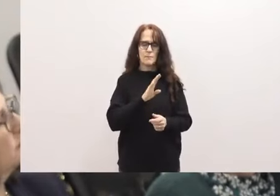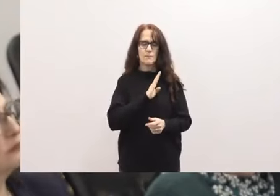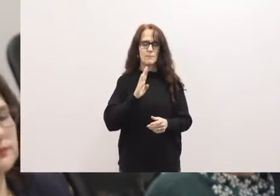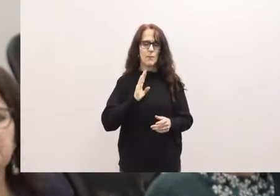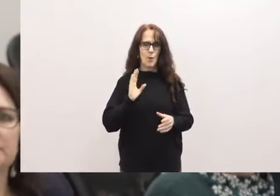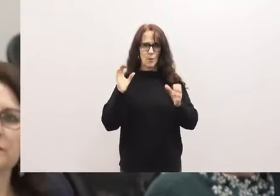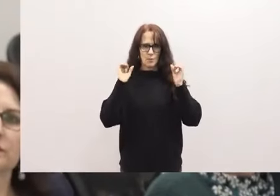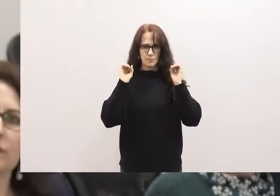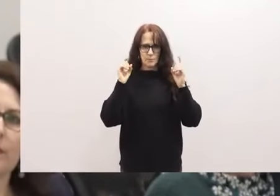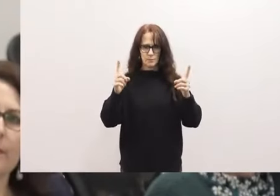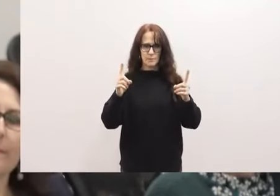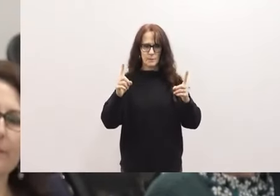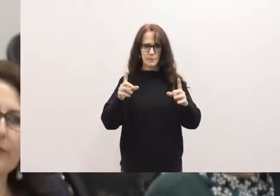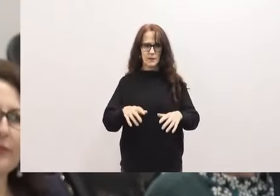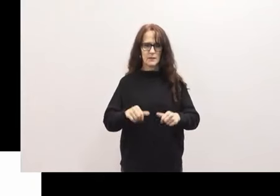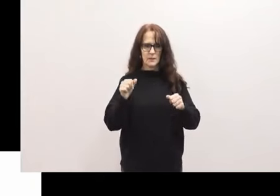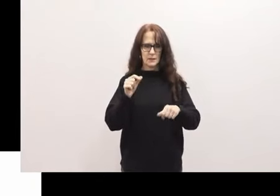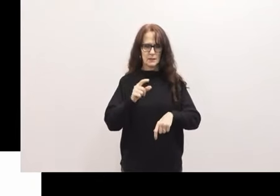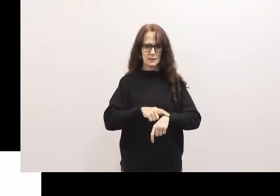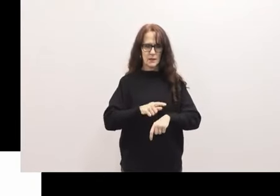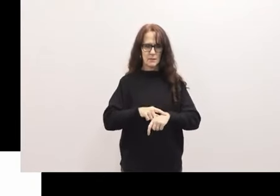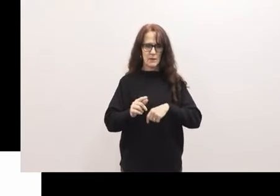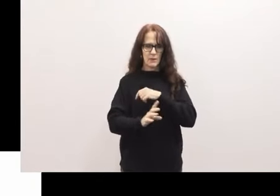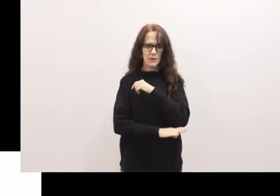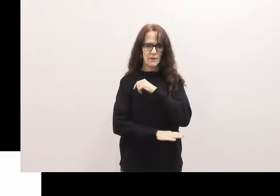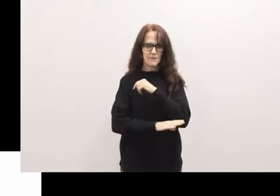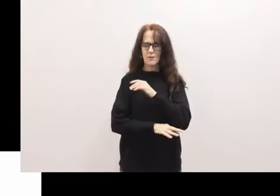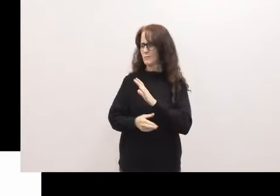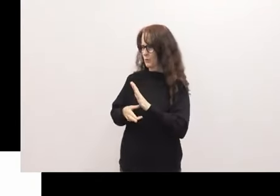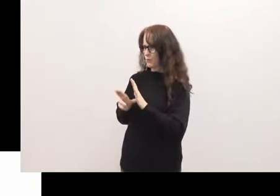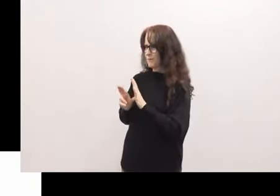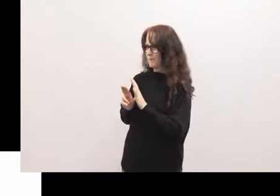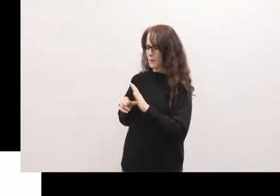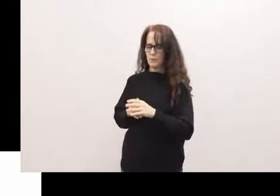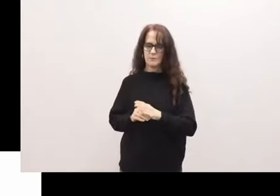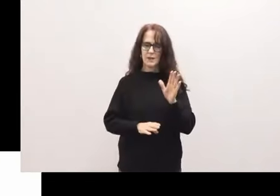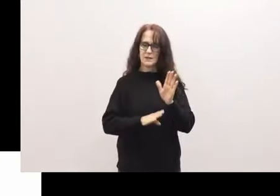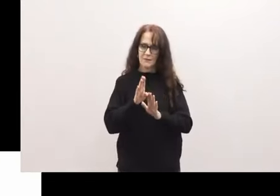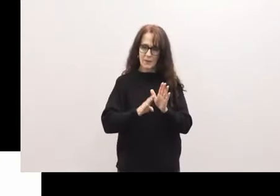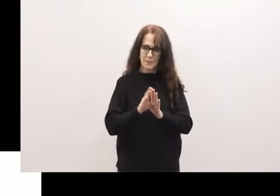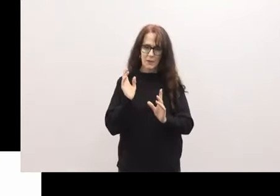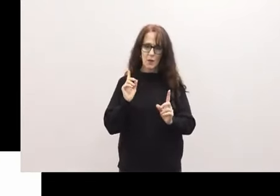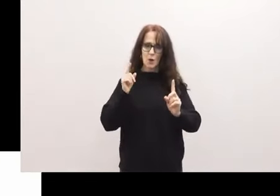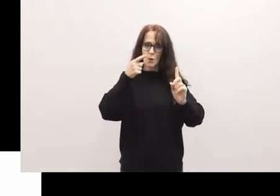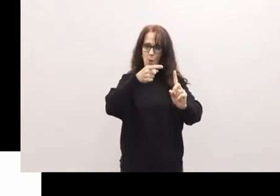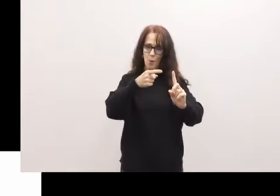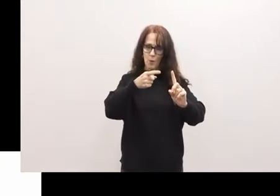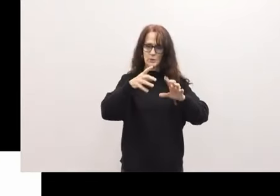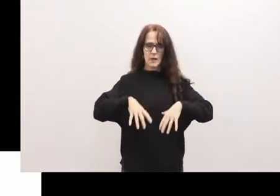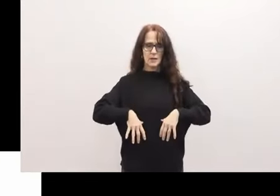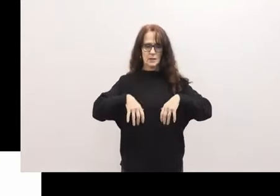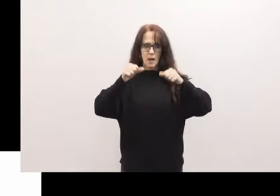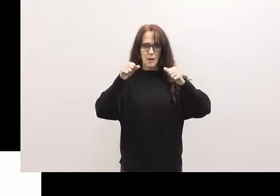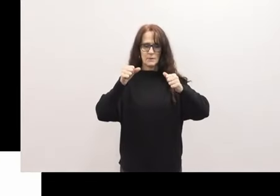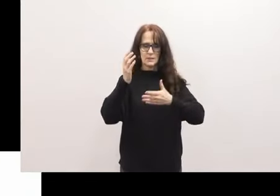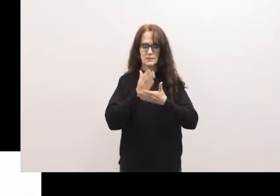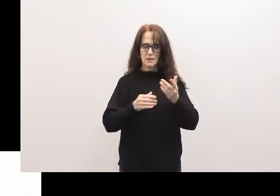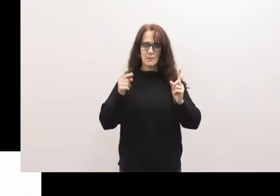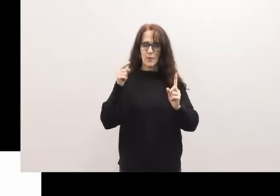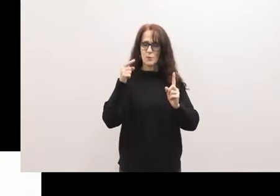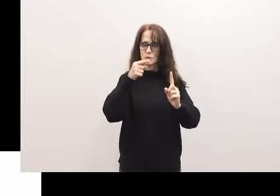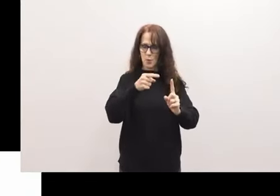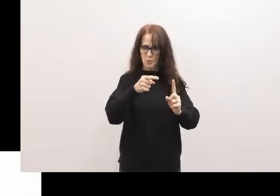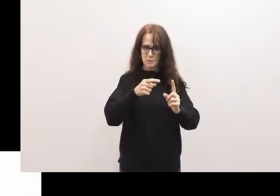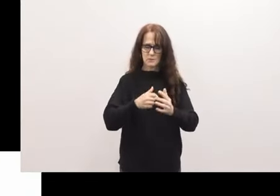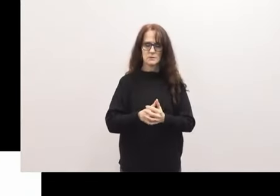Education has spent some time in the fall as just a review, developing goals and then adopting some of those goals.